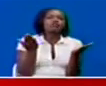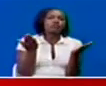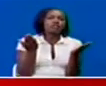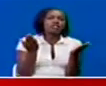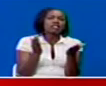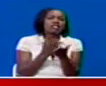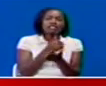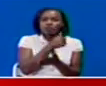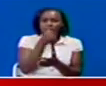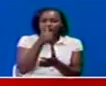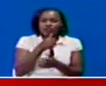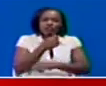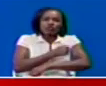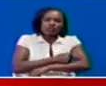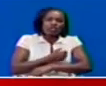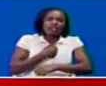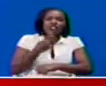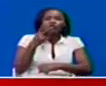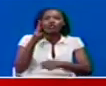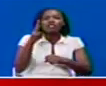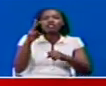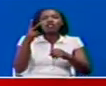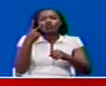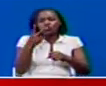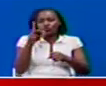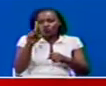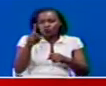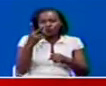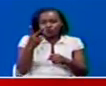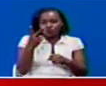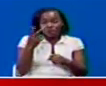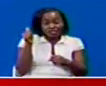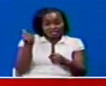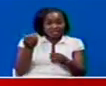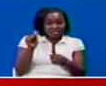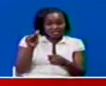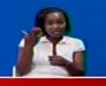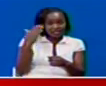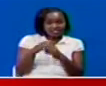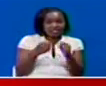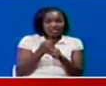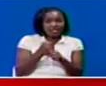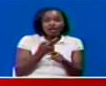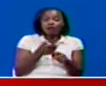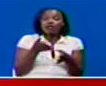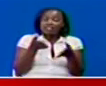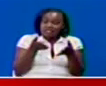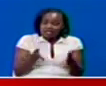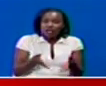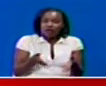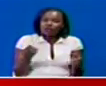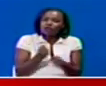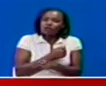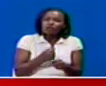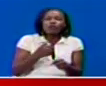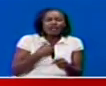Some private schools posted 212 A's last year, and this year they cannot manage